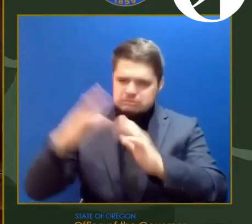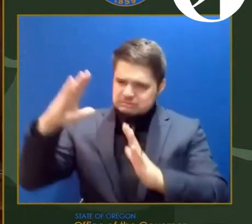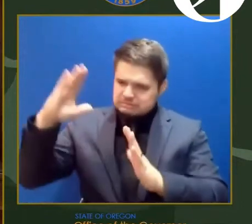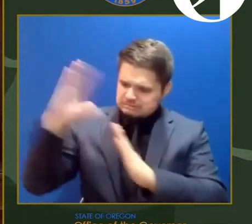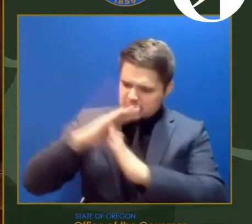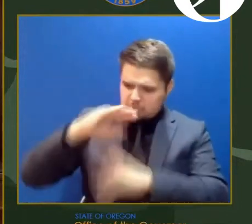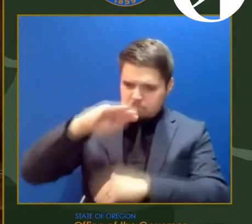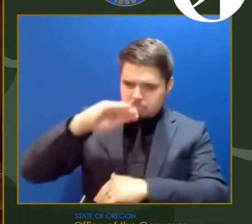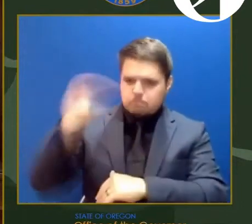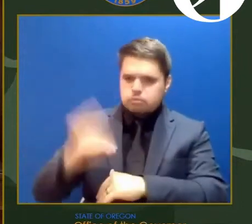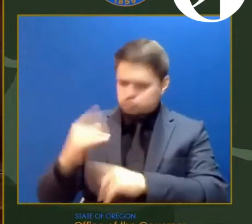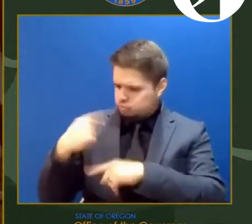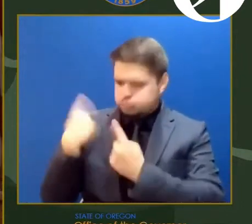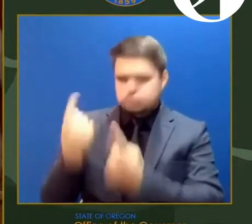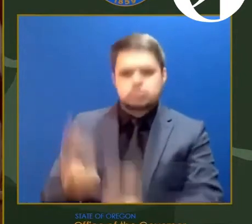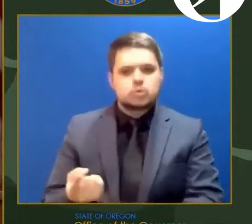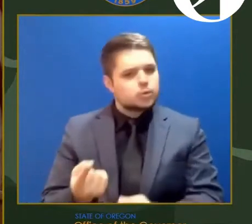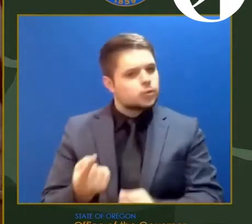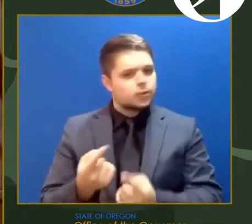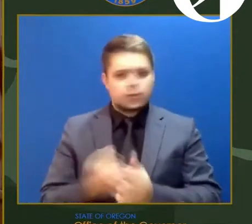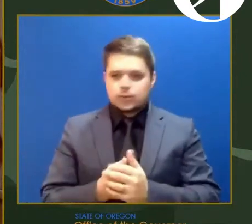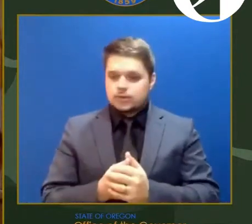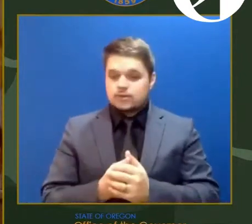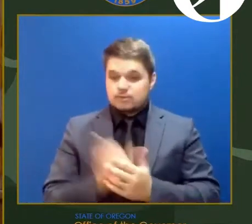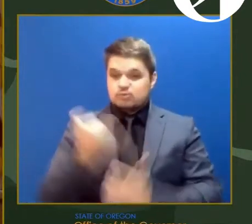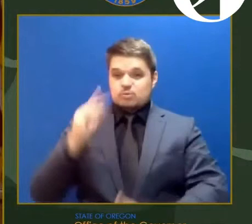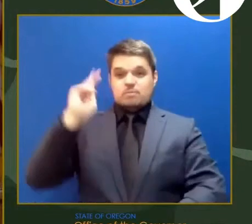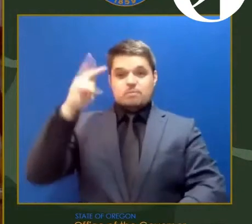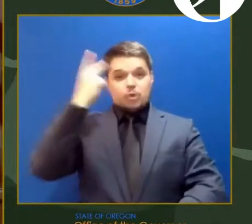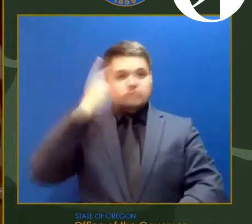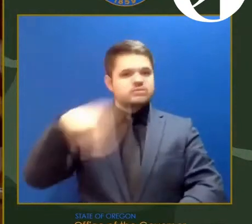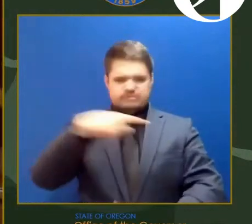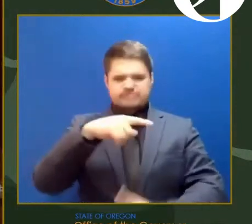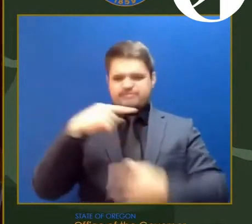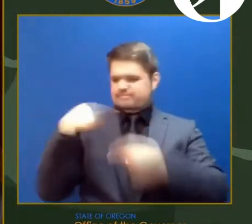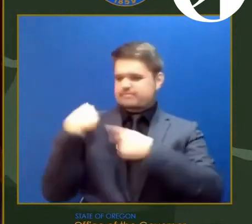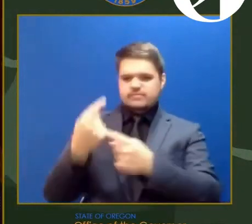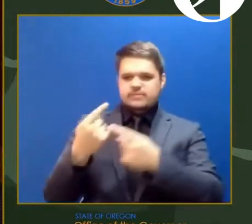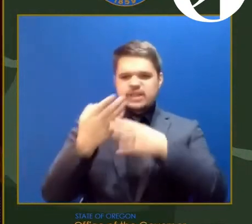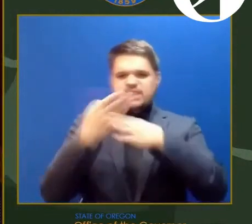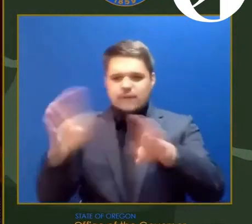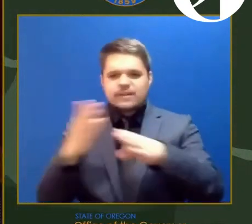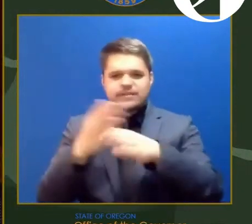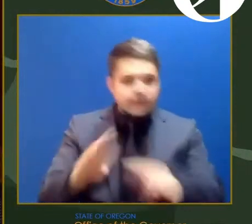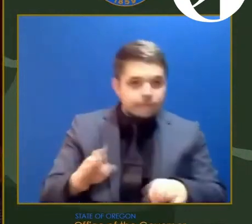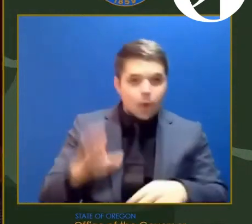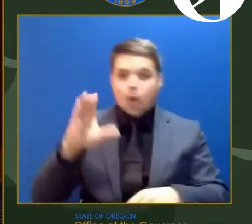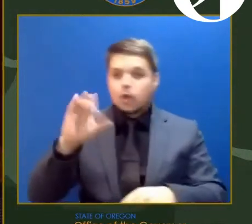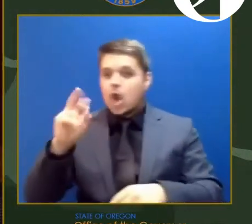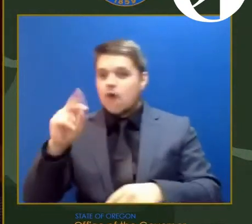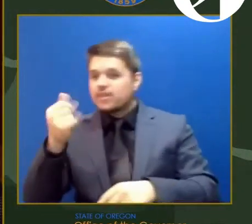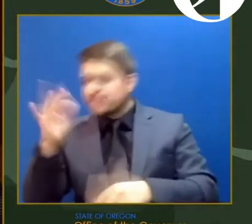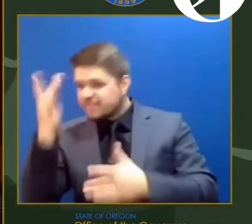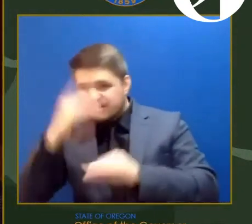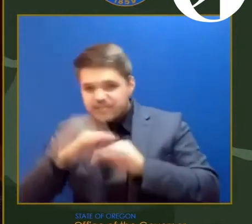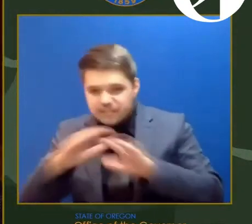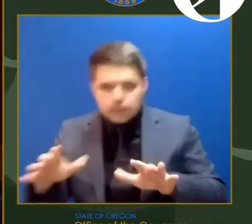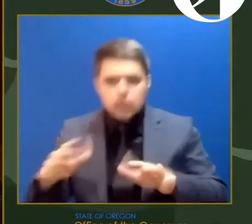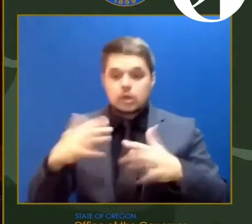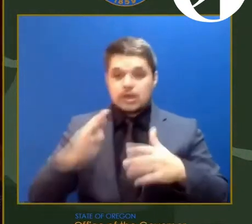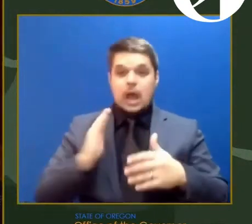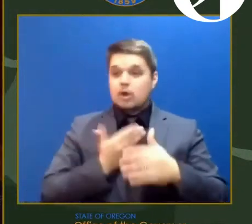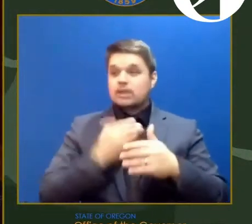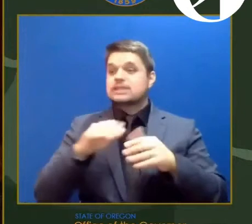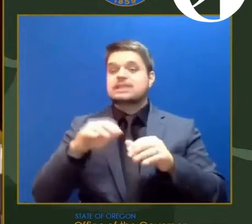political divides and a pandemic, Oregon's 30-year-old vote-by-mail system suddenly took a turn on the